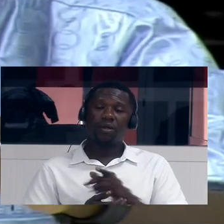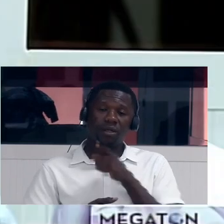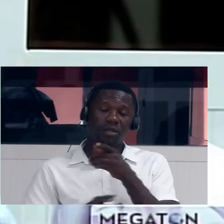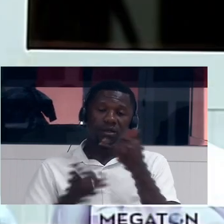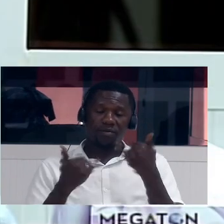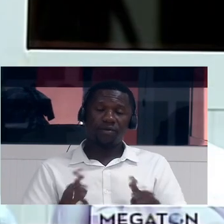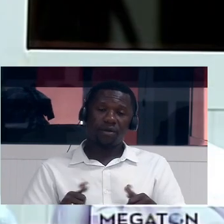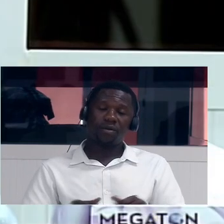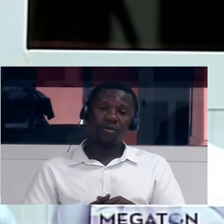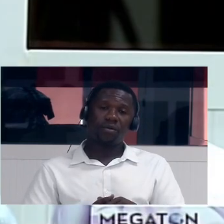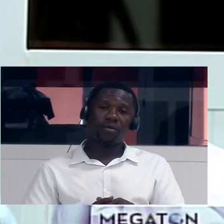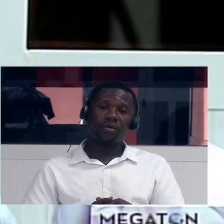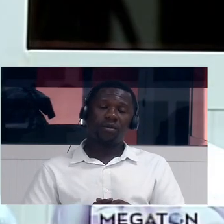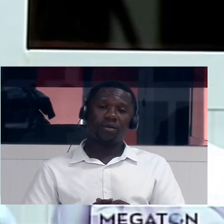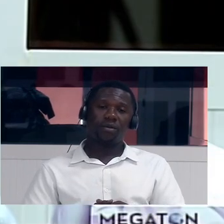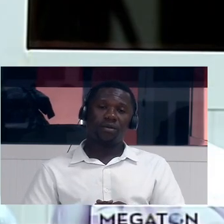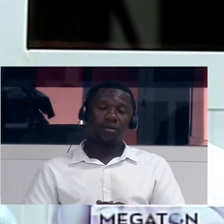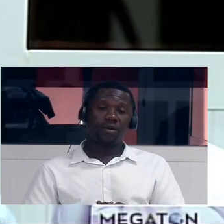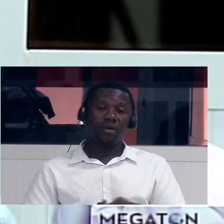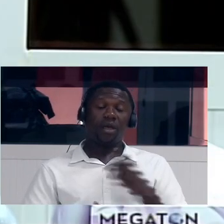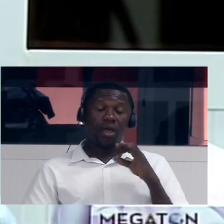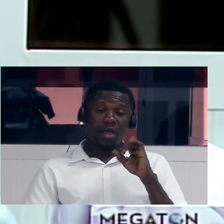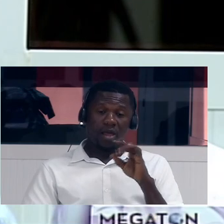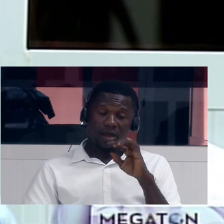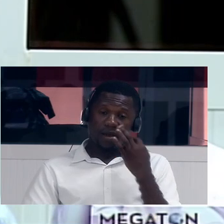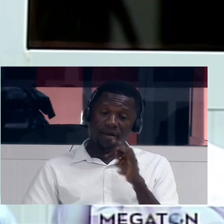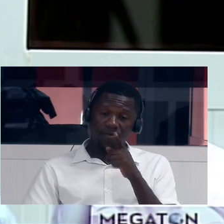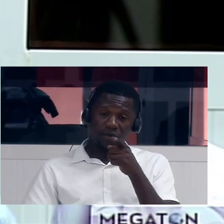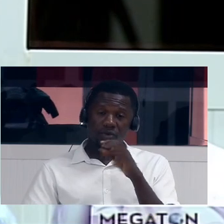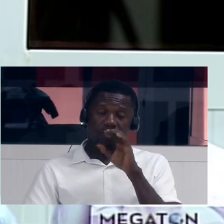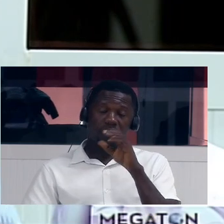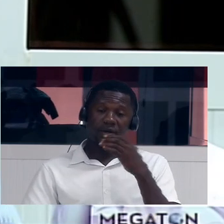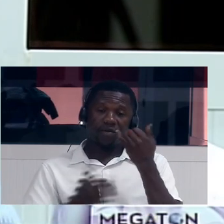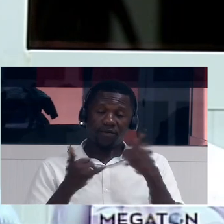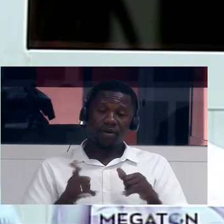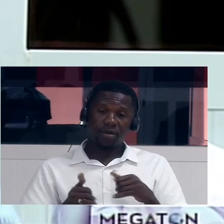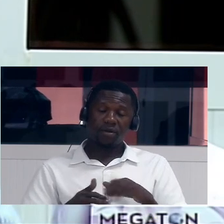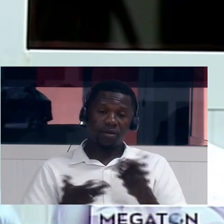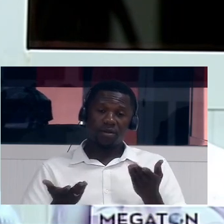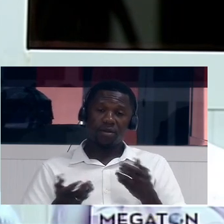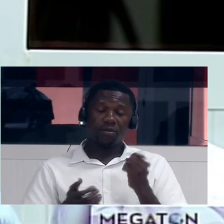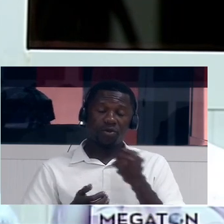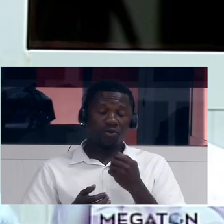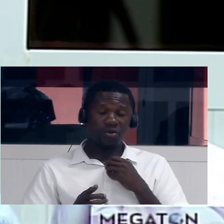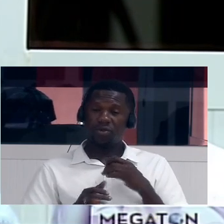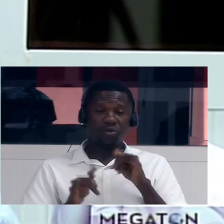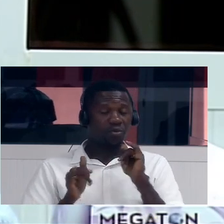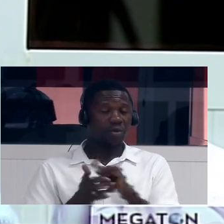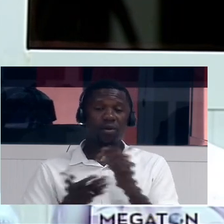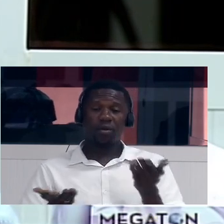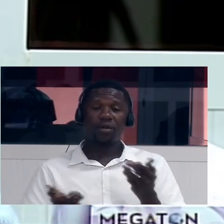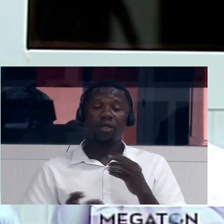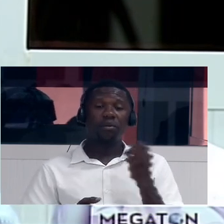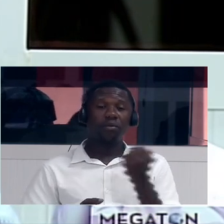failure, isn't it? If you call it a failure, okay. No, not that I call it a failure. Because you are insisting on that, Counselor. No, it's